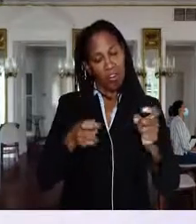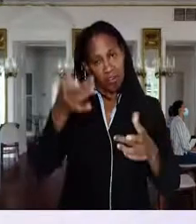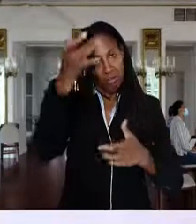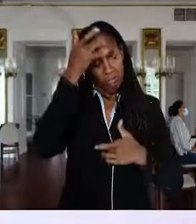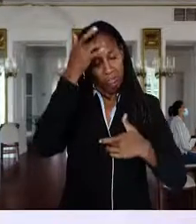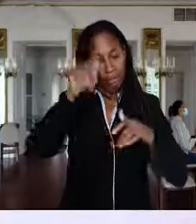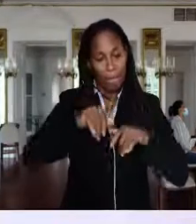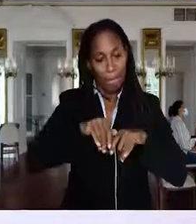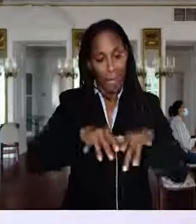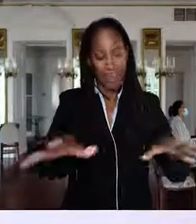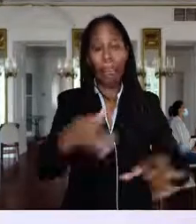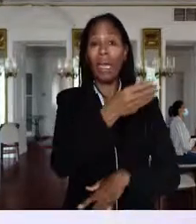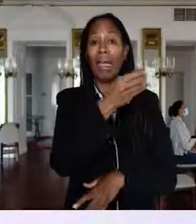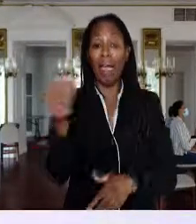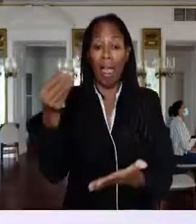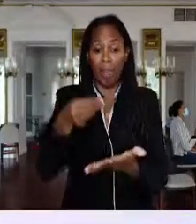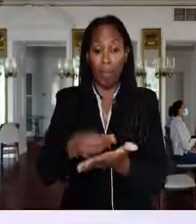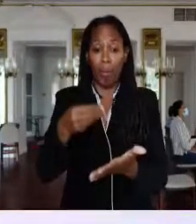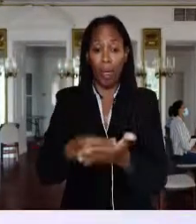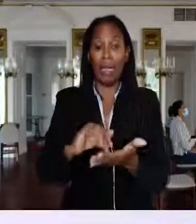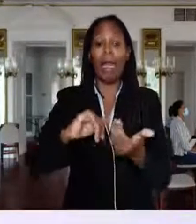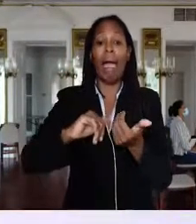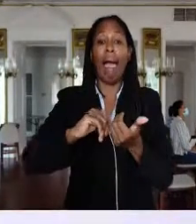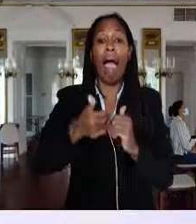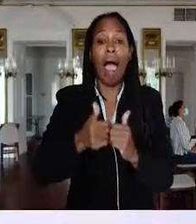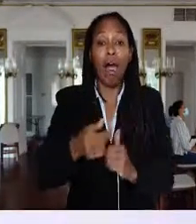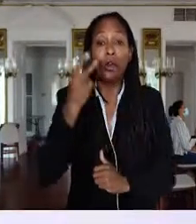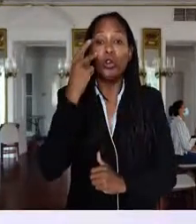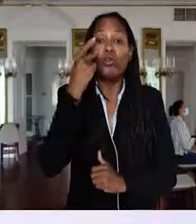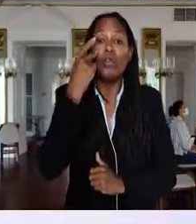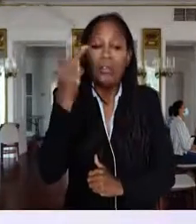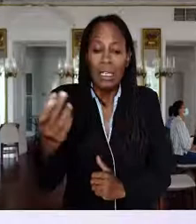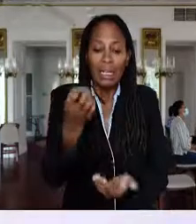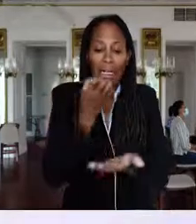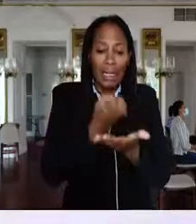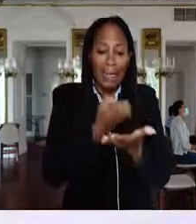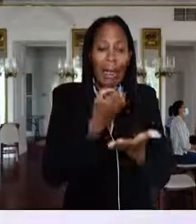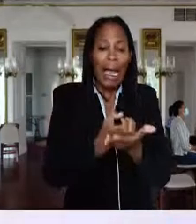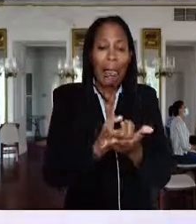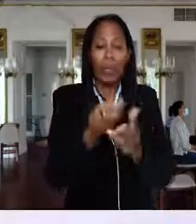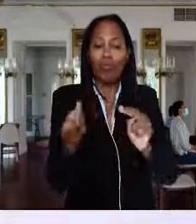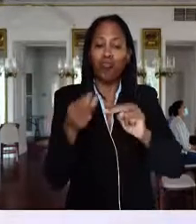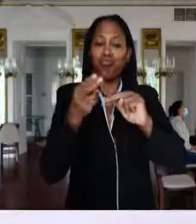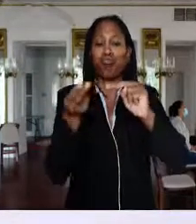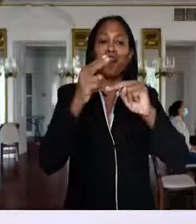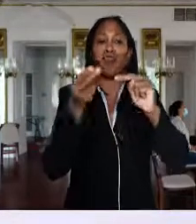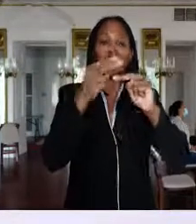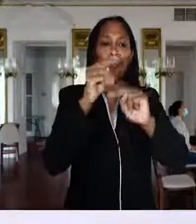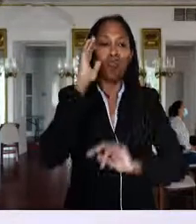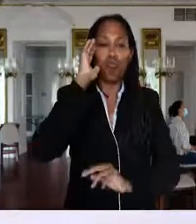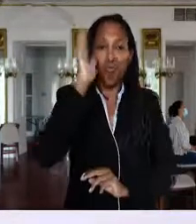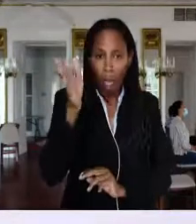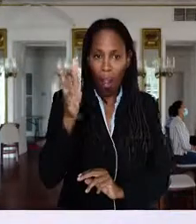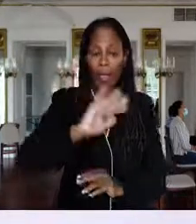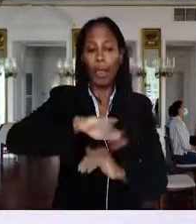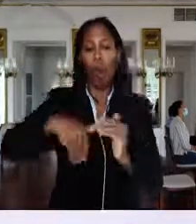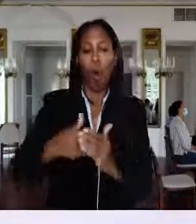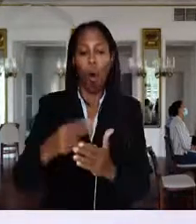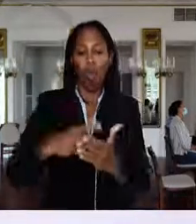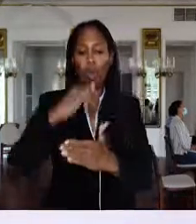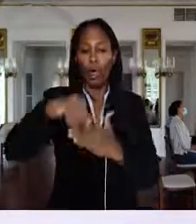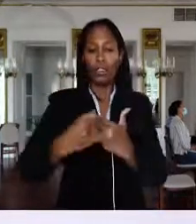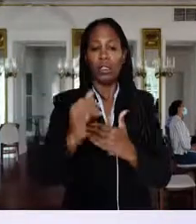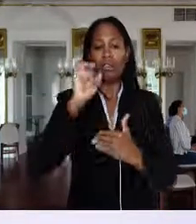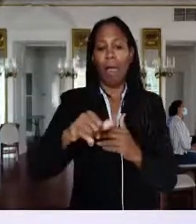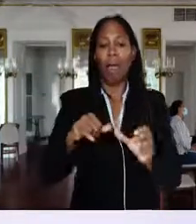The living proof is a bustling economy that we have right now and all the projects that continue to go on despite a year and a half of